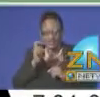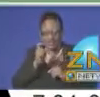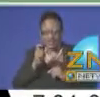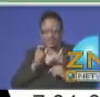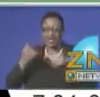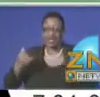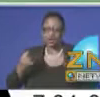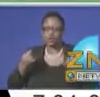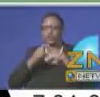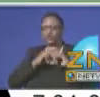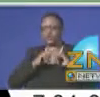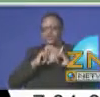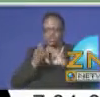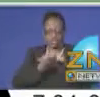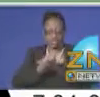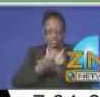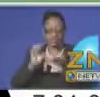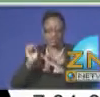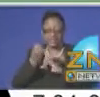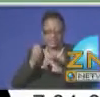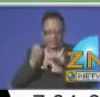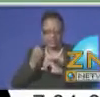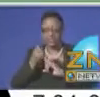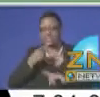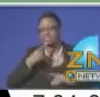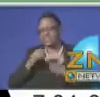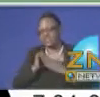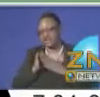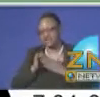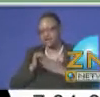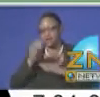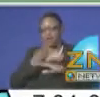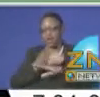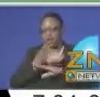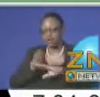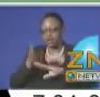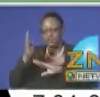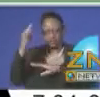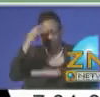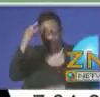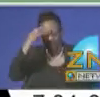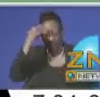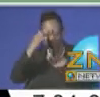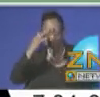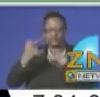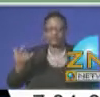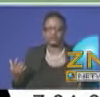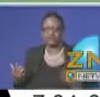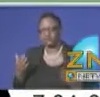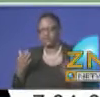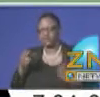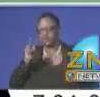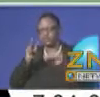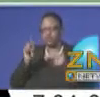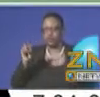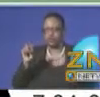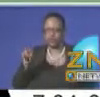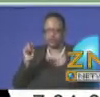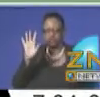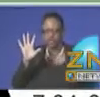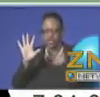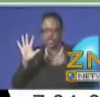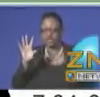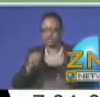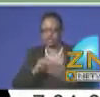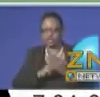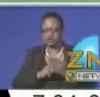crane system. For similar activities and processes, Bahamasair will instead incur costs of $2.5 million, representing savings of